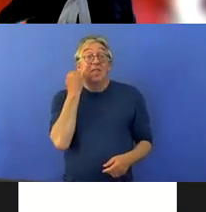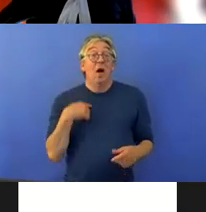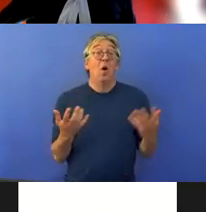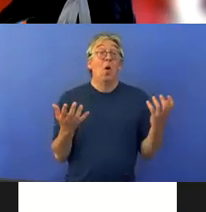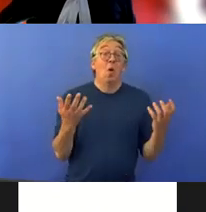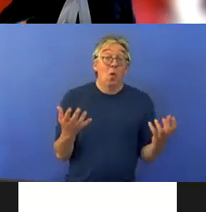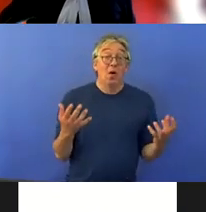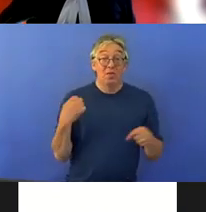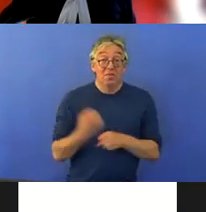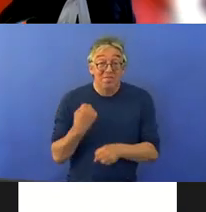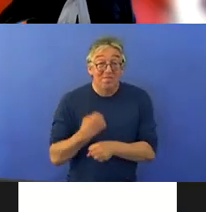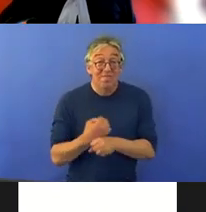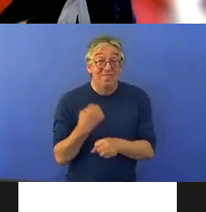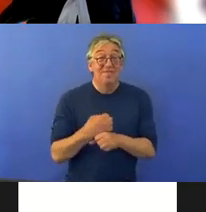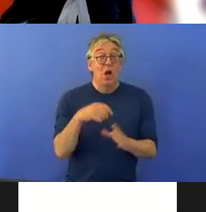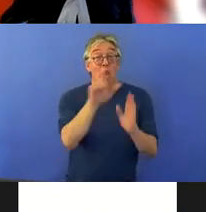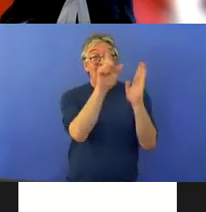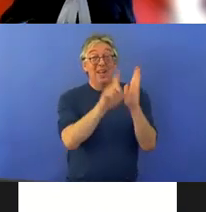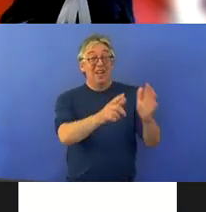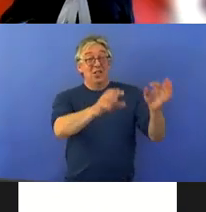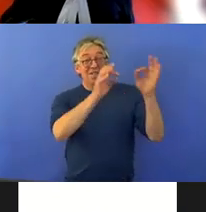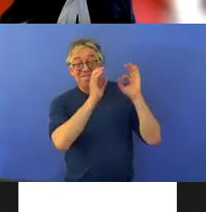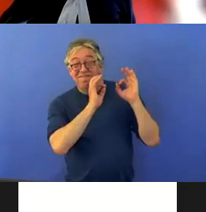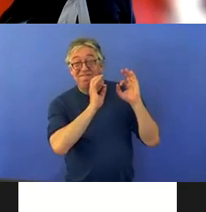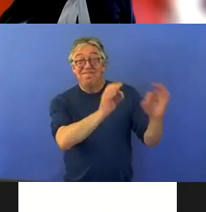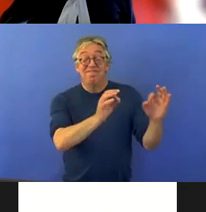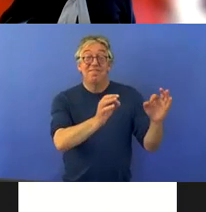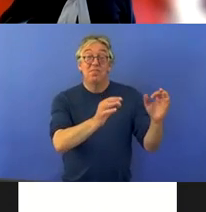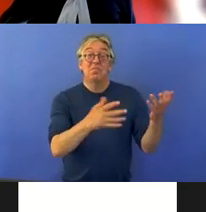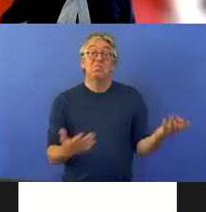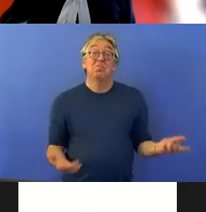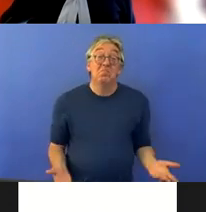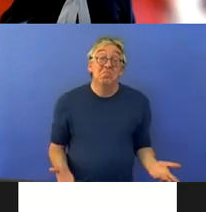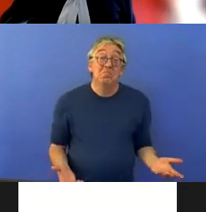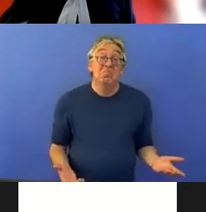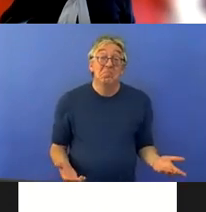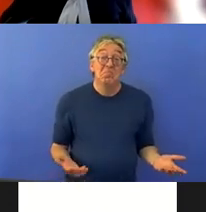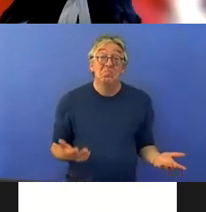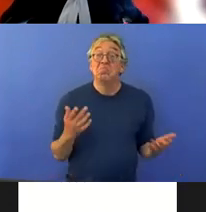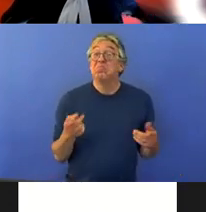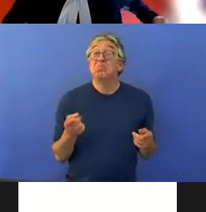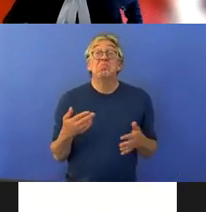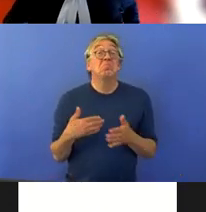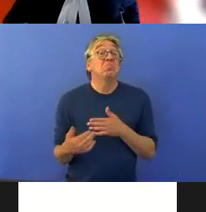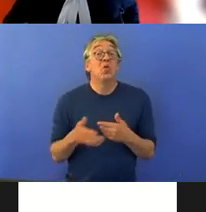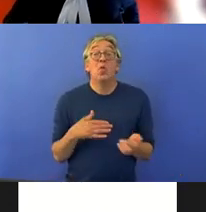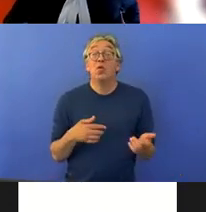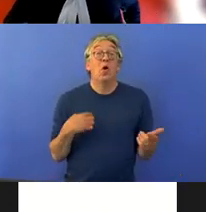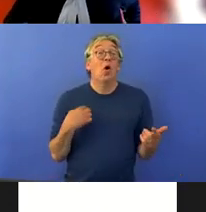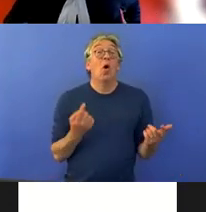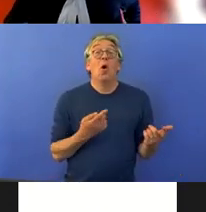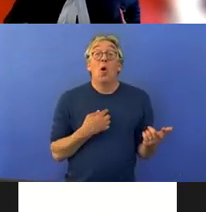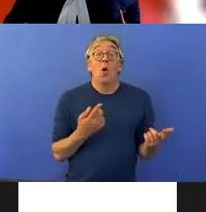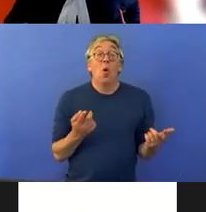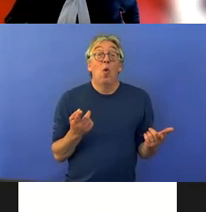doing, what's going to happen with people with disabilities and their organizations, whatever we want to happen.